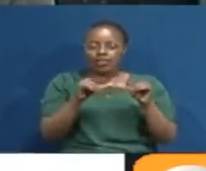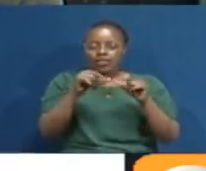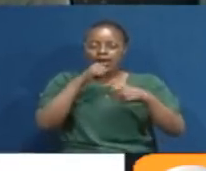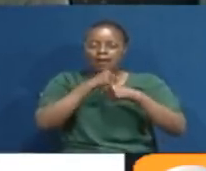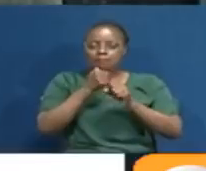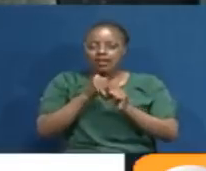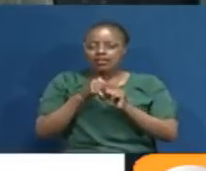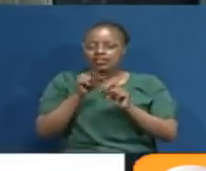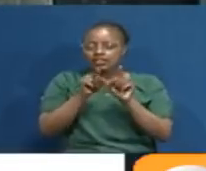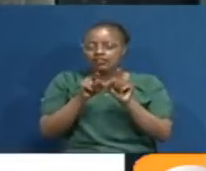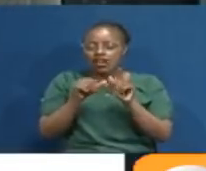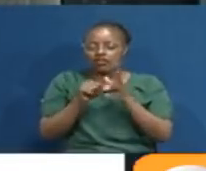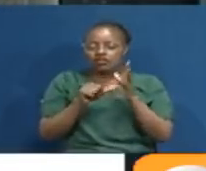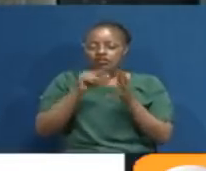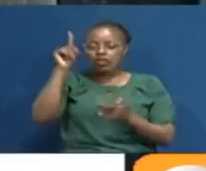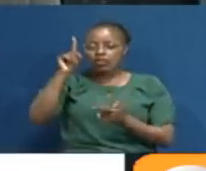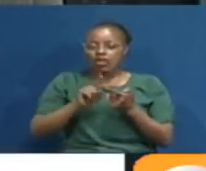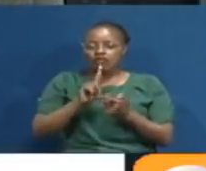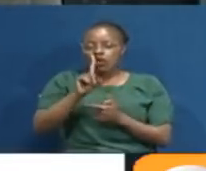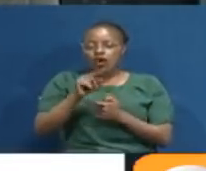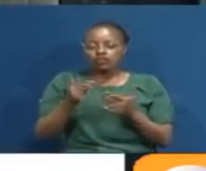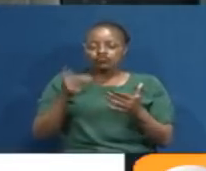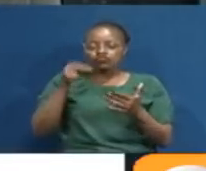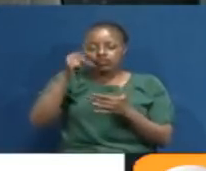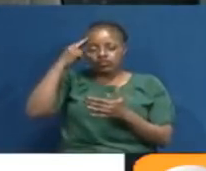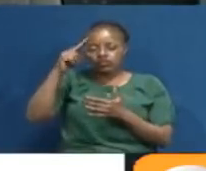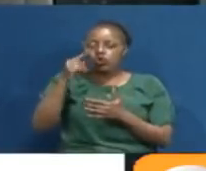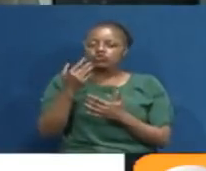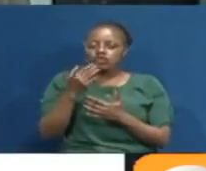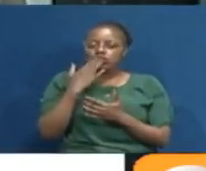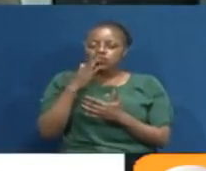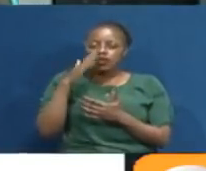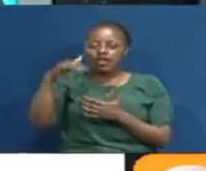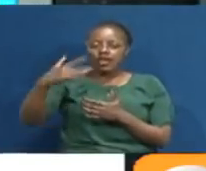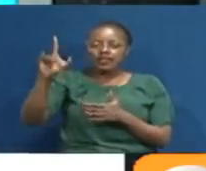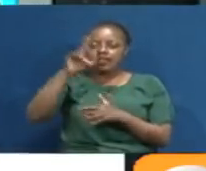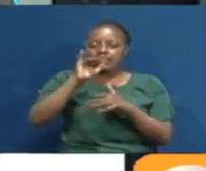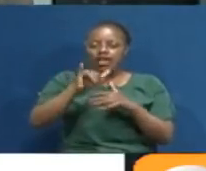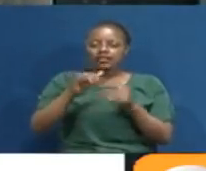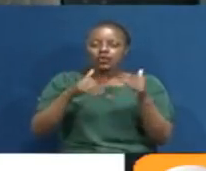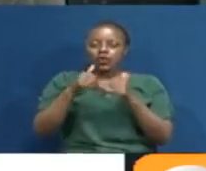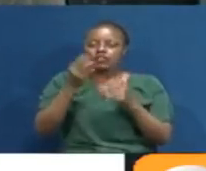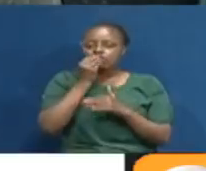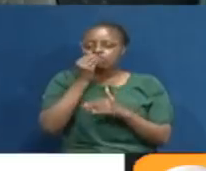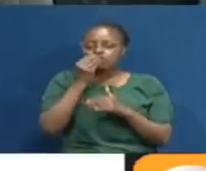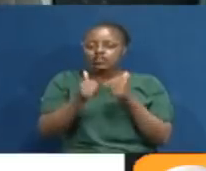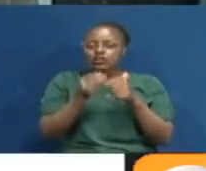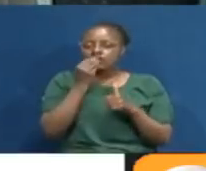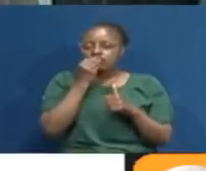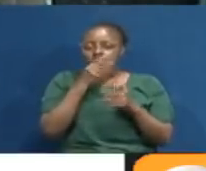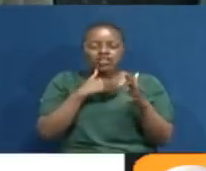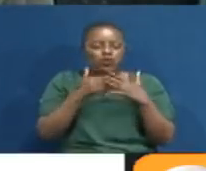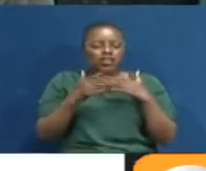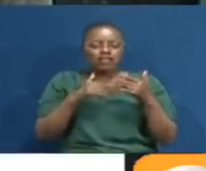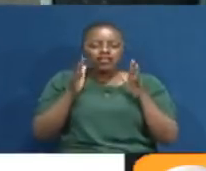blood pressure rise. If you can reduce that to less than 1 teaspoon of salt per day, and that's across all the food that you eat. In other words, whoever's